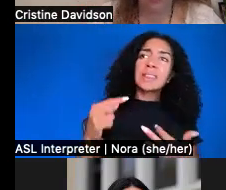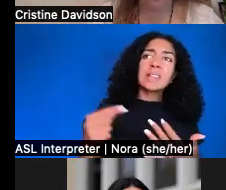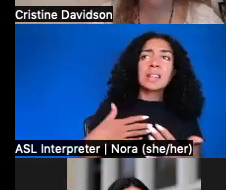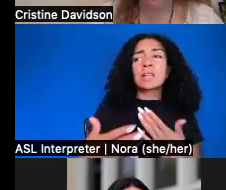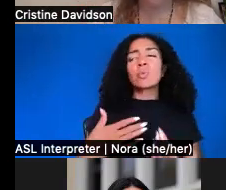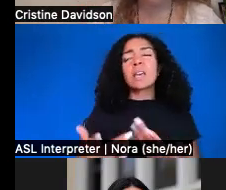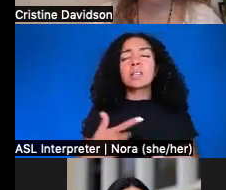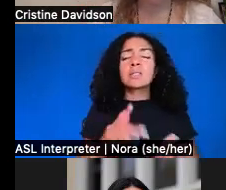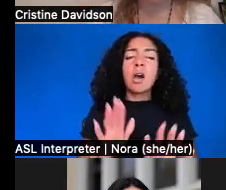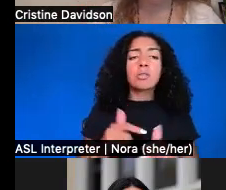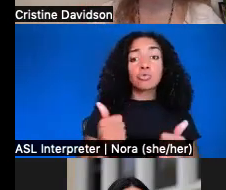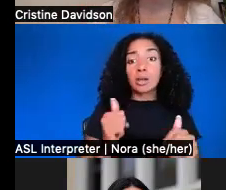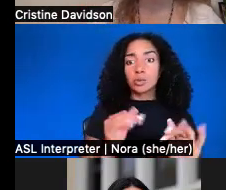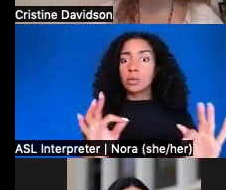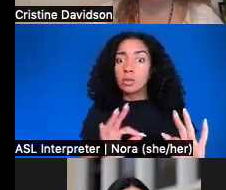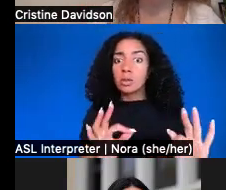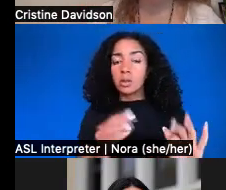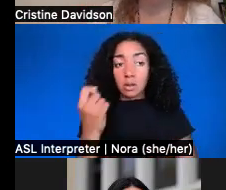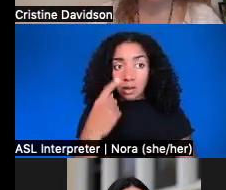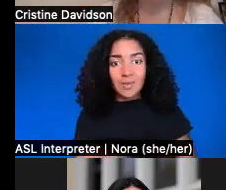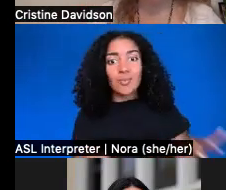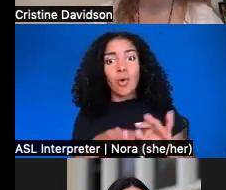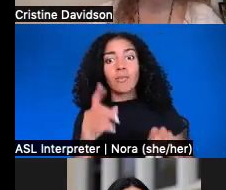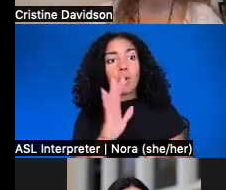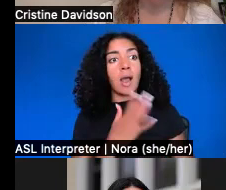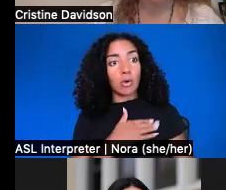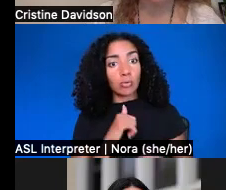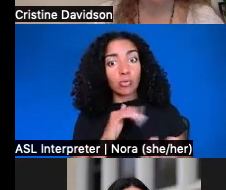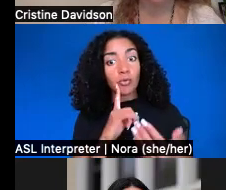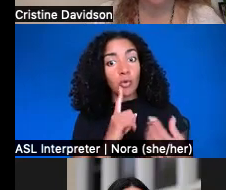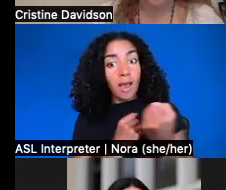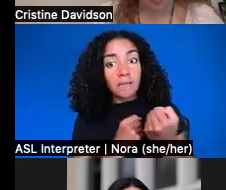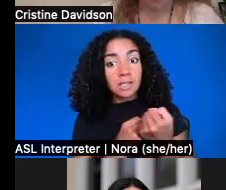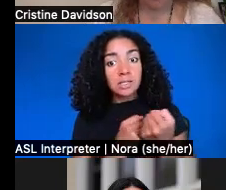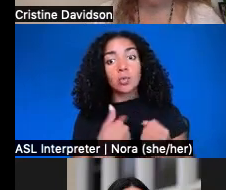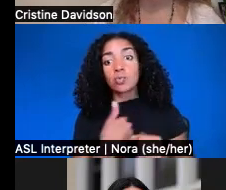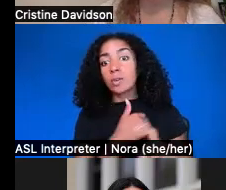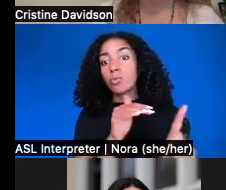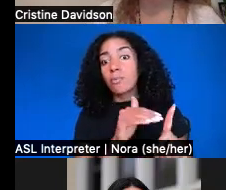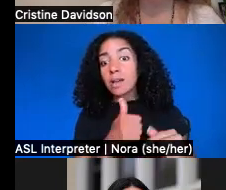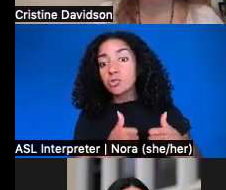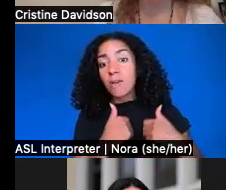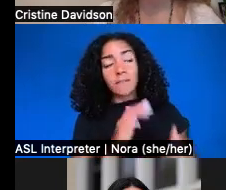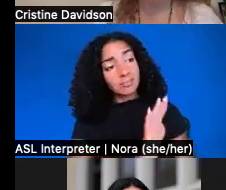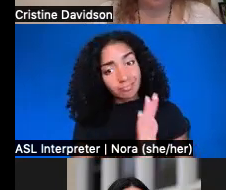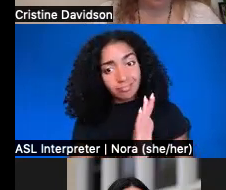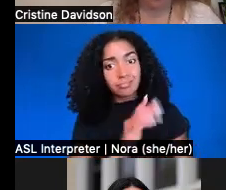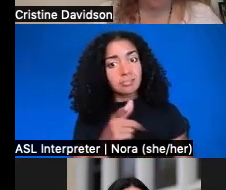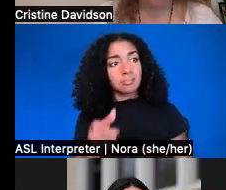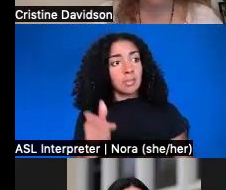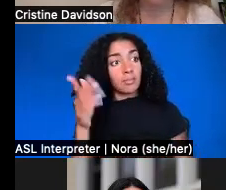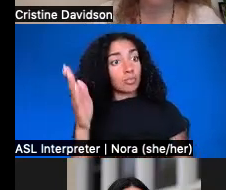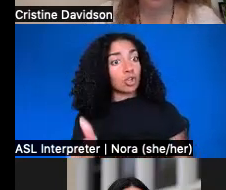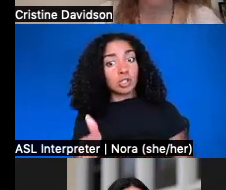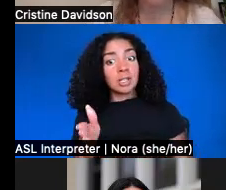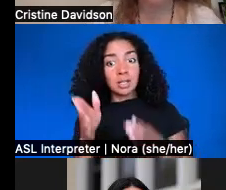really making sure in our advocacy that we remind them that that's not the cause. They made a decision based on